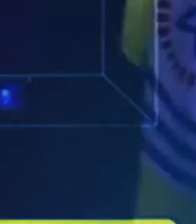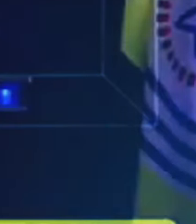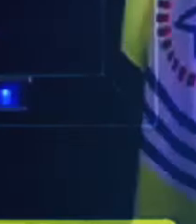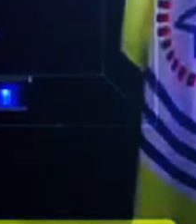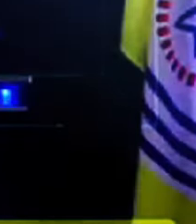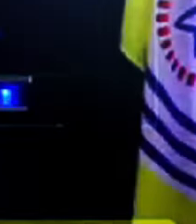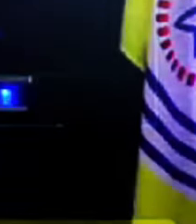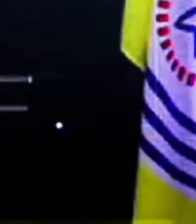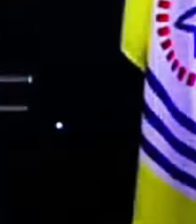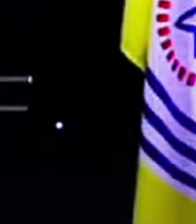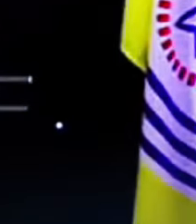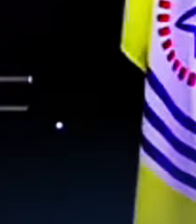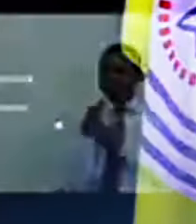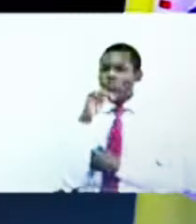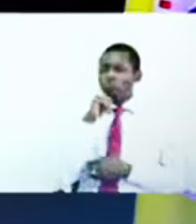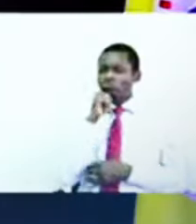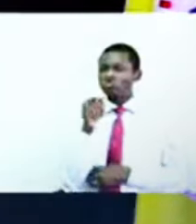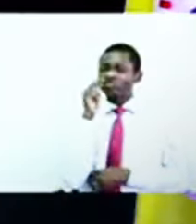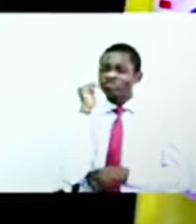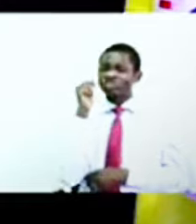person?